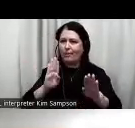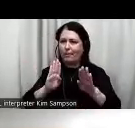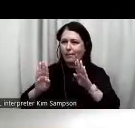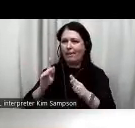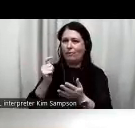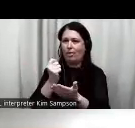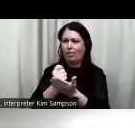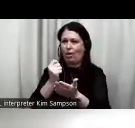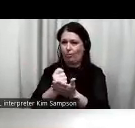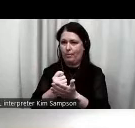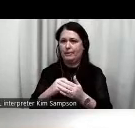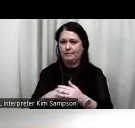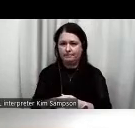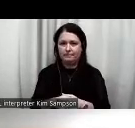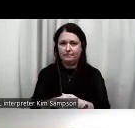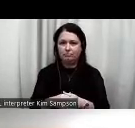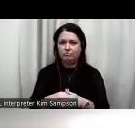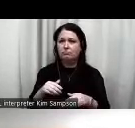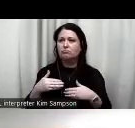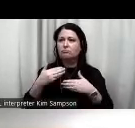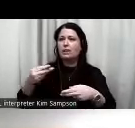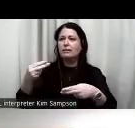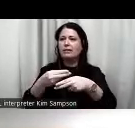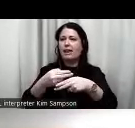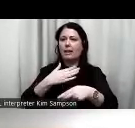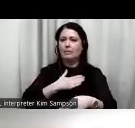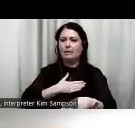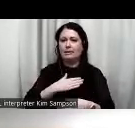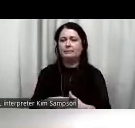Can you advance the next slide, please?